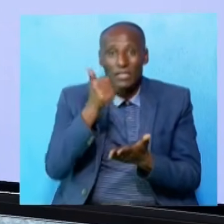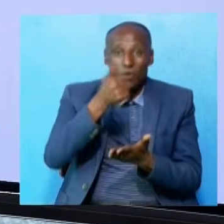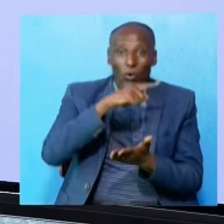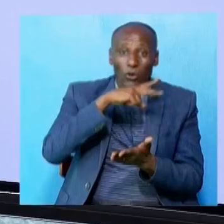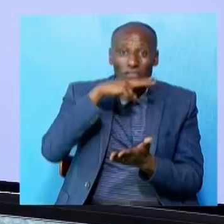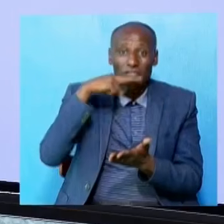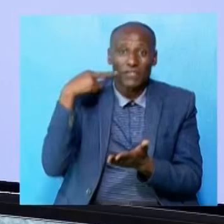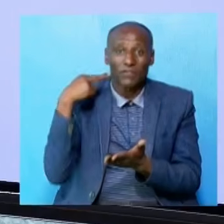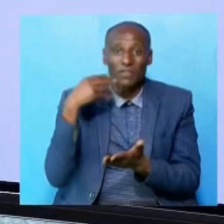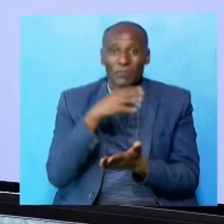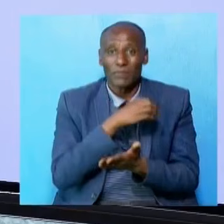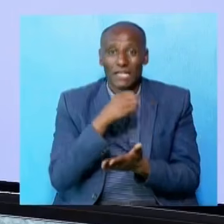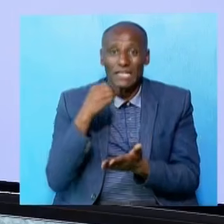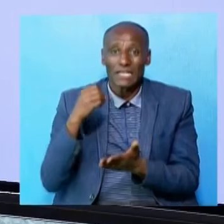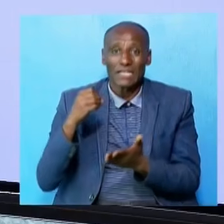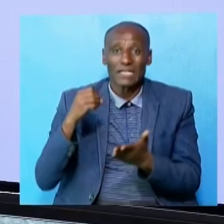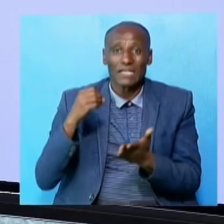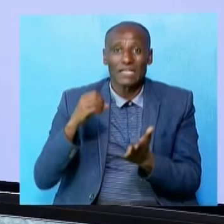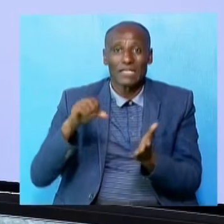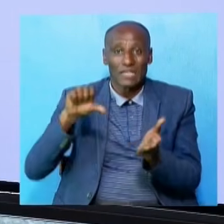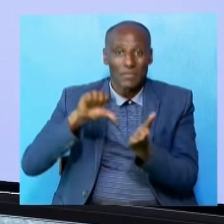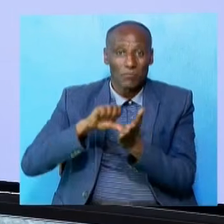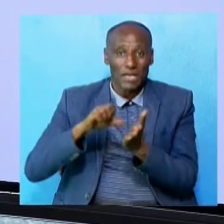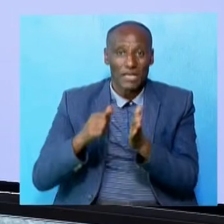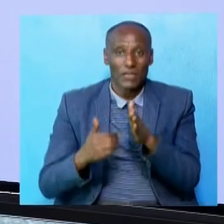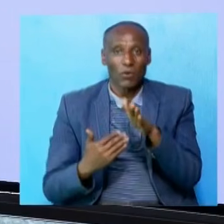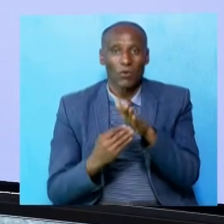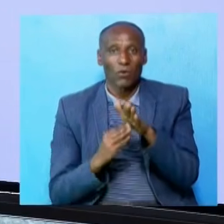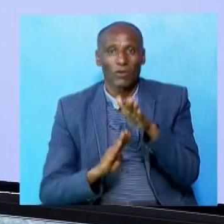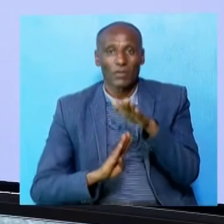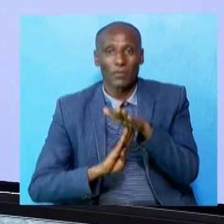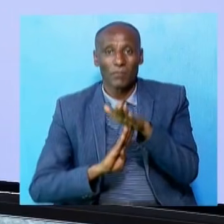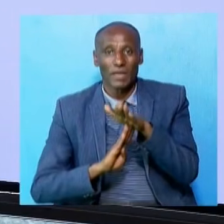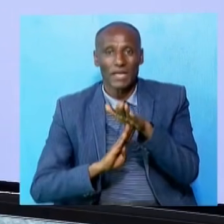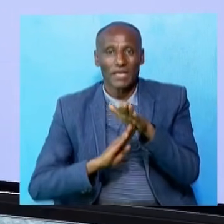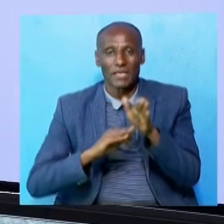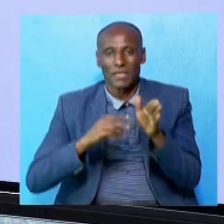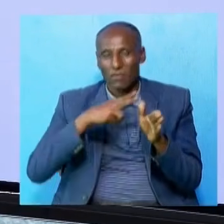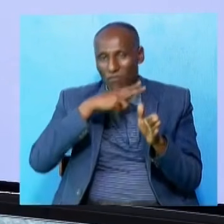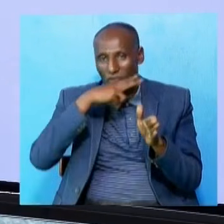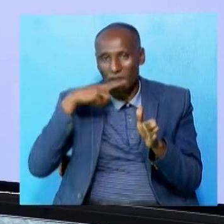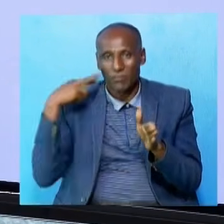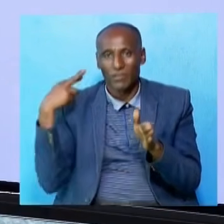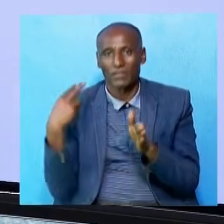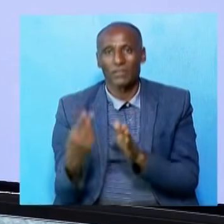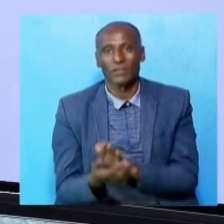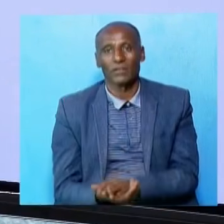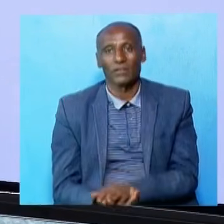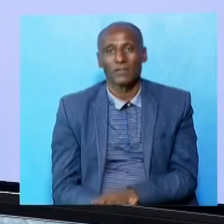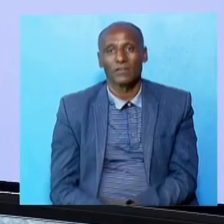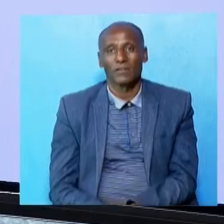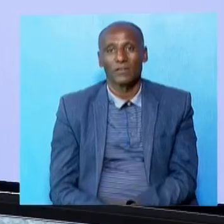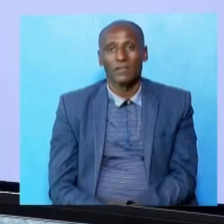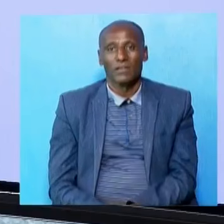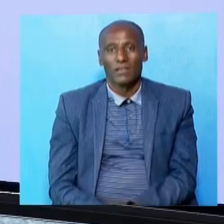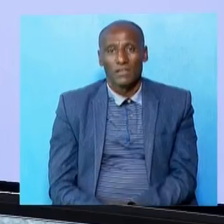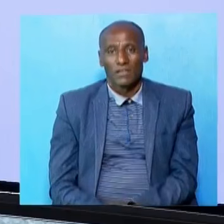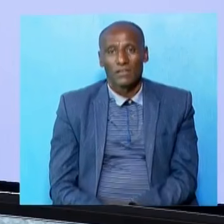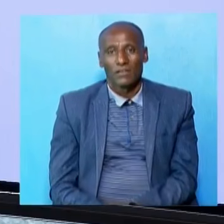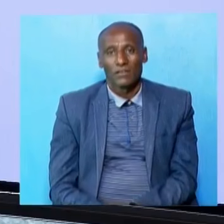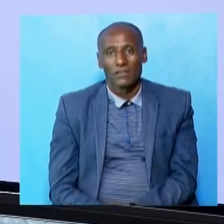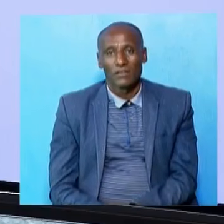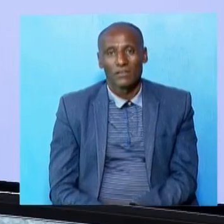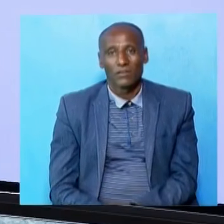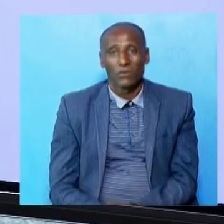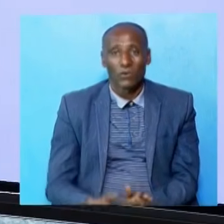that. We put where? Between was and were and the main verb or the